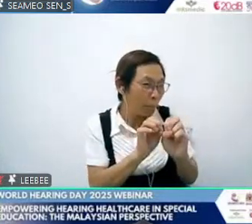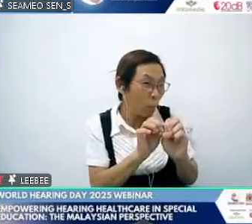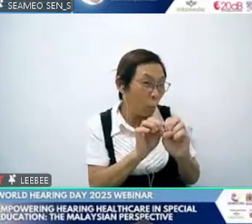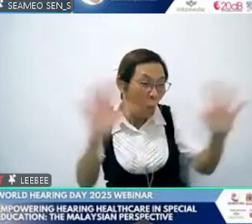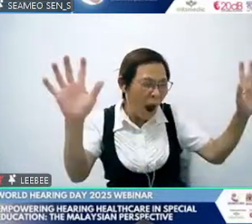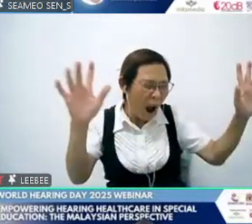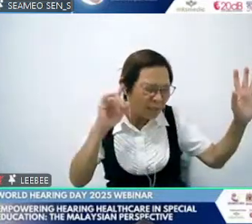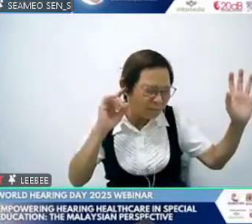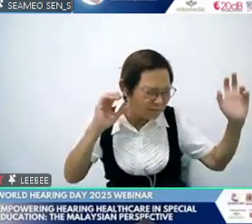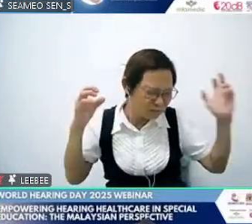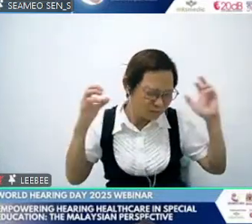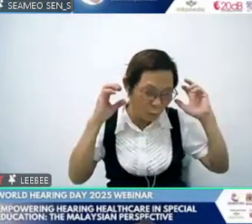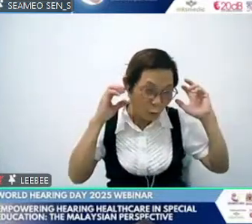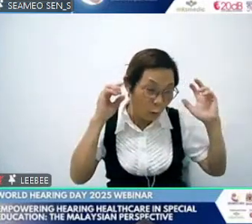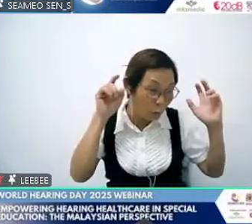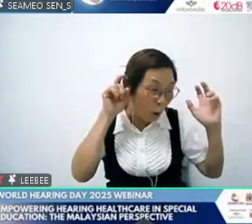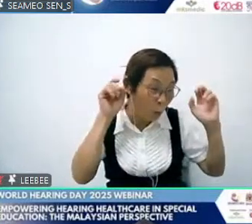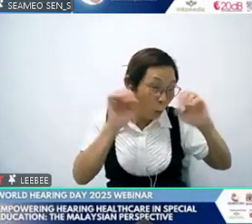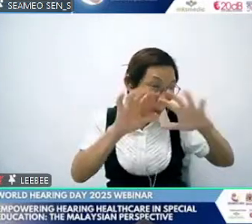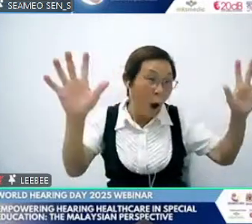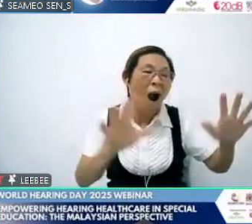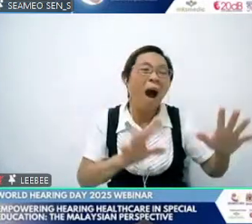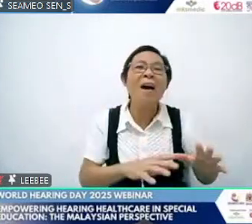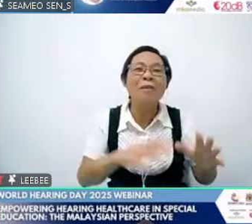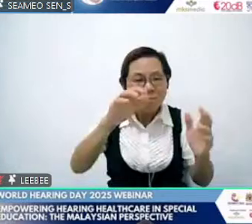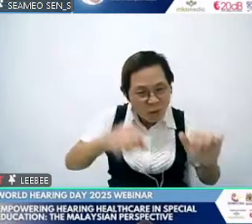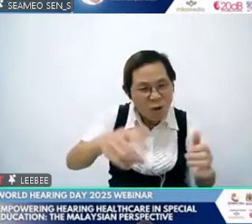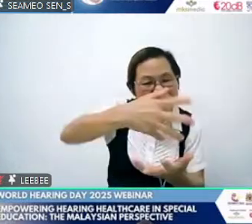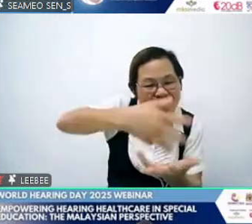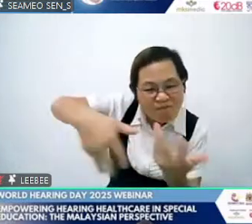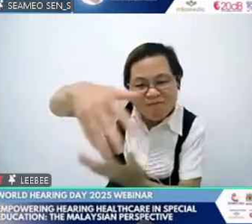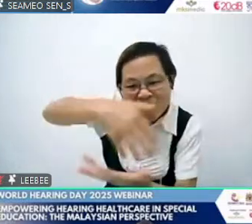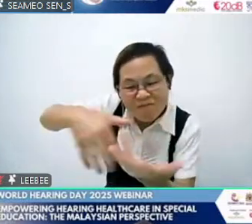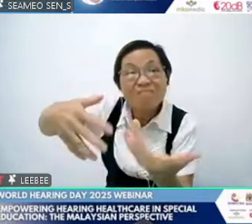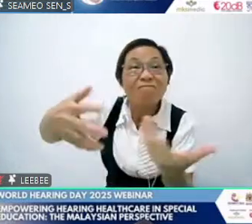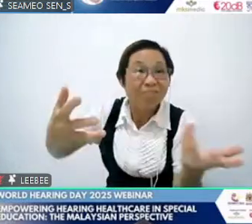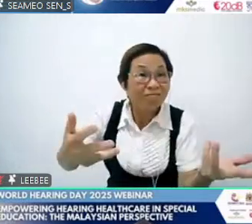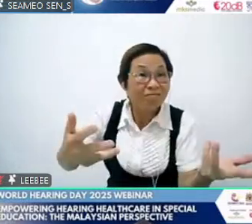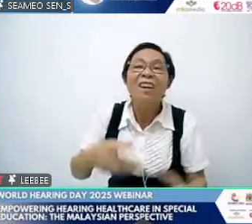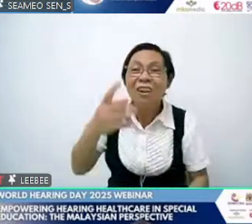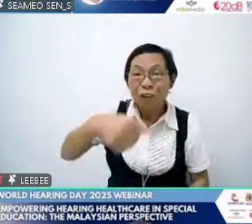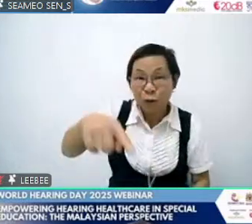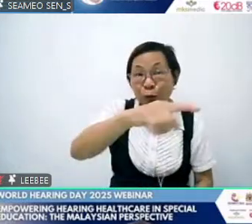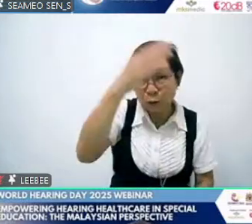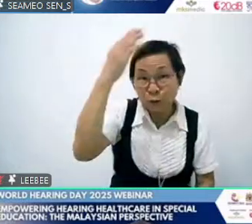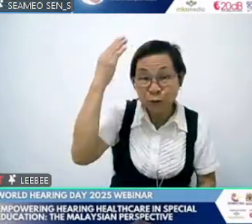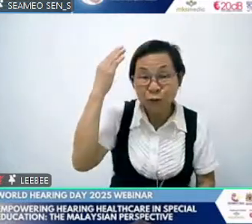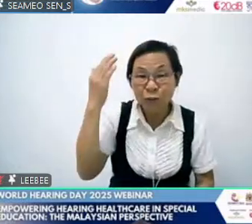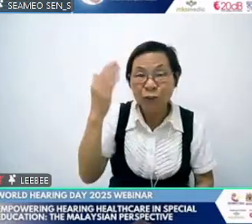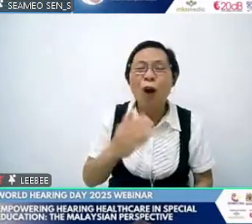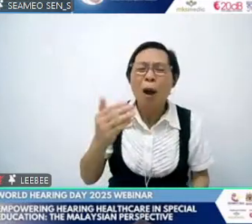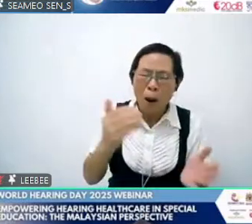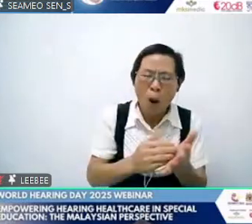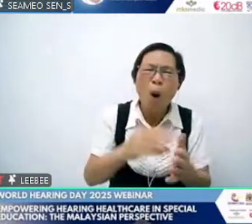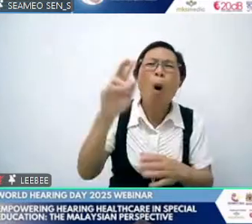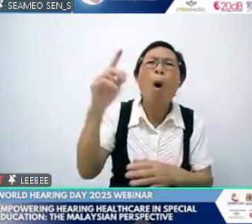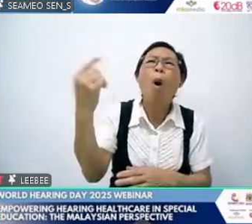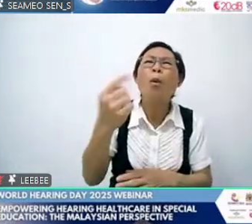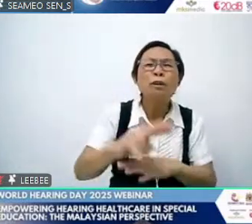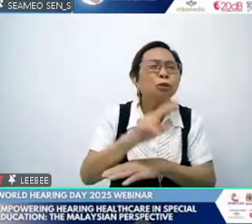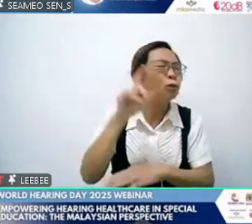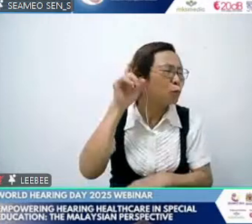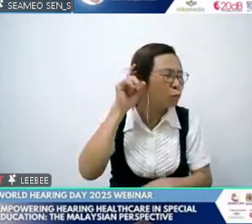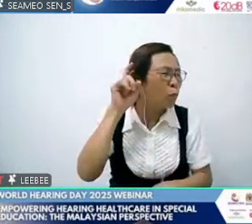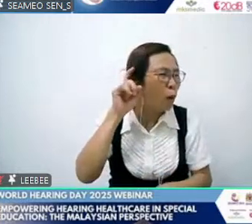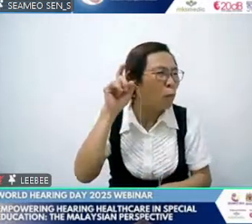hear, communicate, and fully engage with the world around them. As mentioned, with consistent use, hearing aid supports speech and